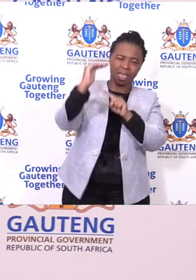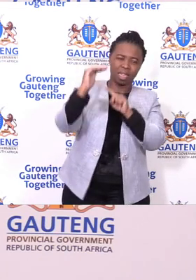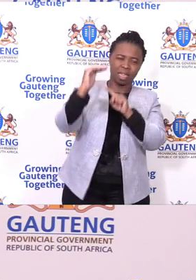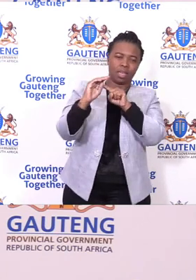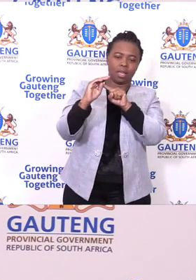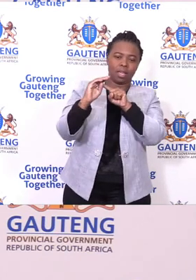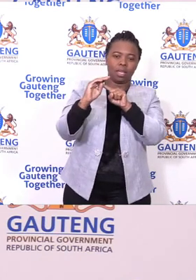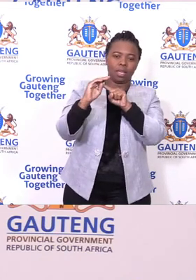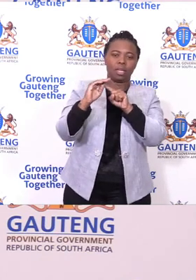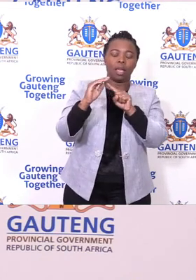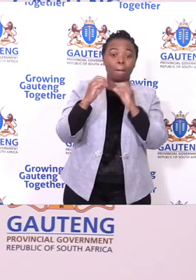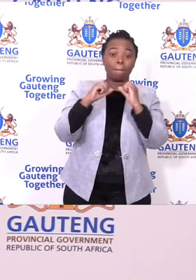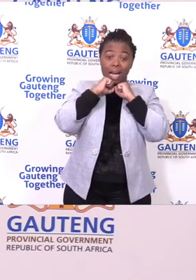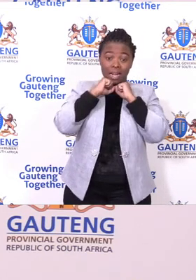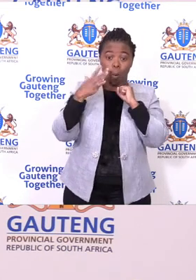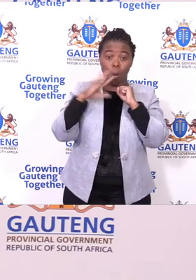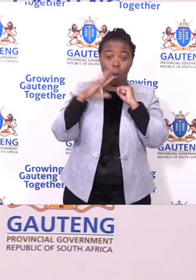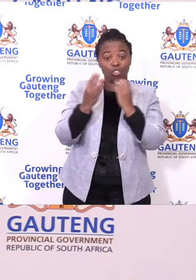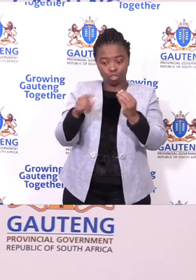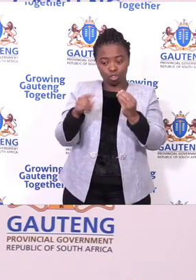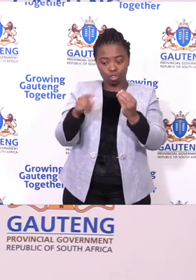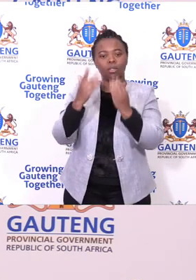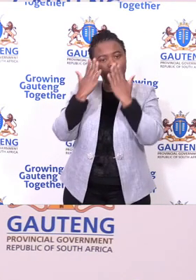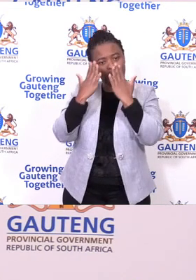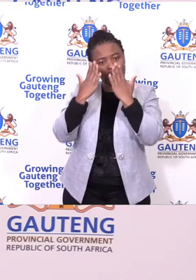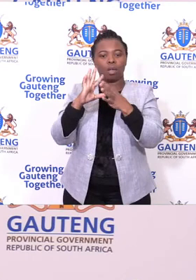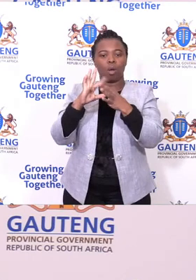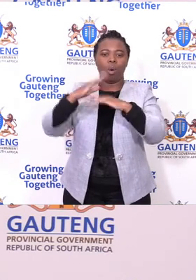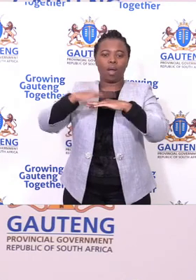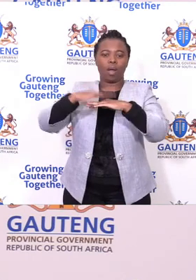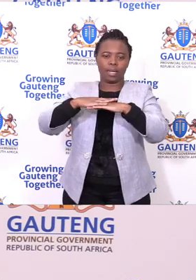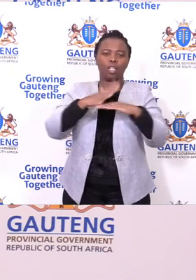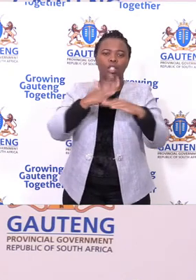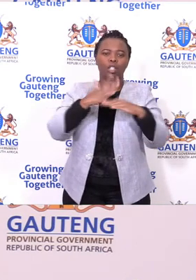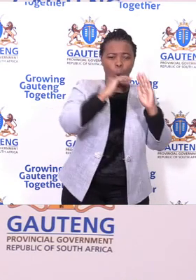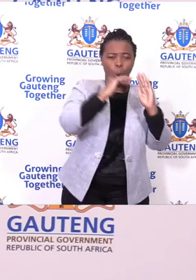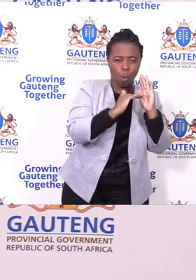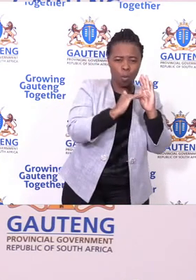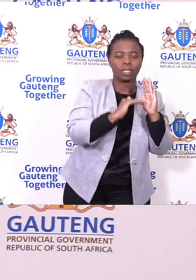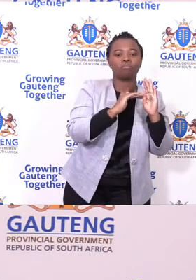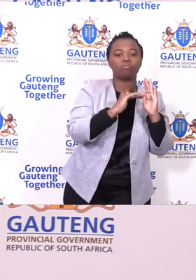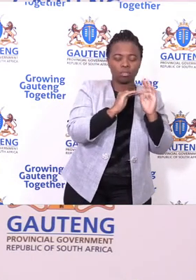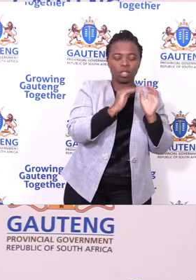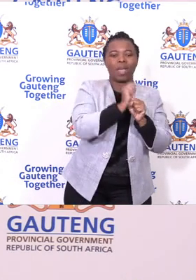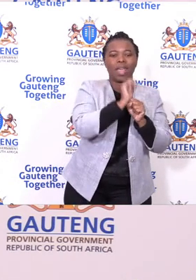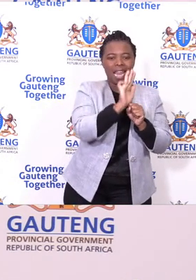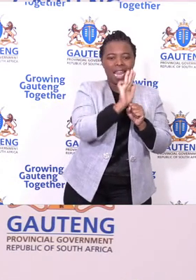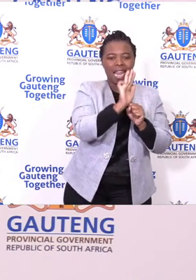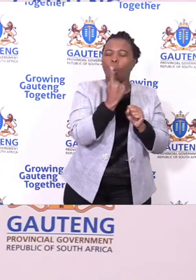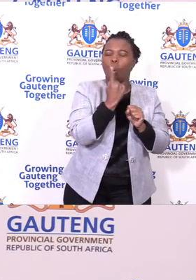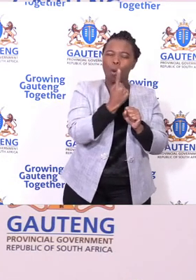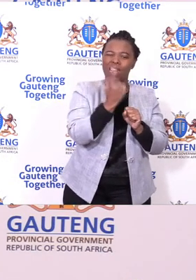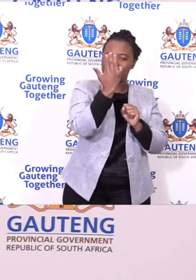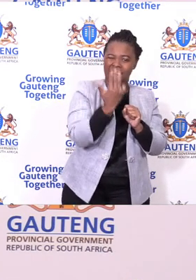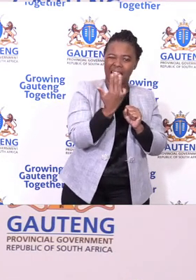The lowest applications that we've received for a grade is grade 9. We only have 9 learners that have applied to